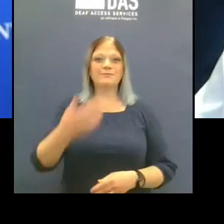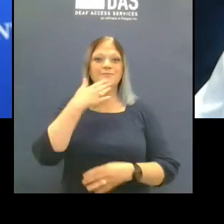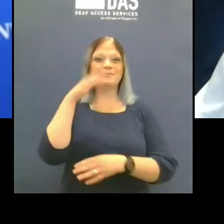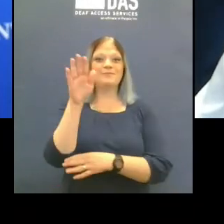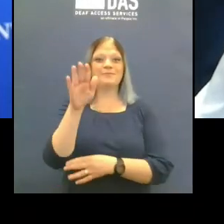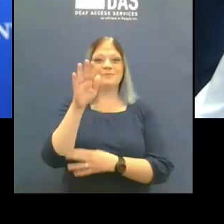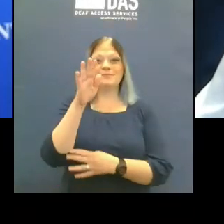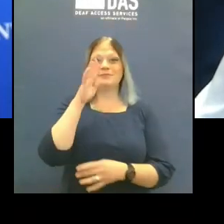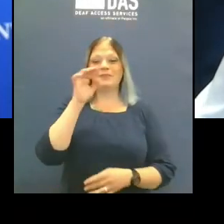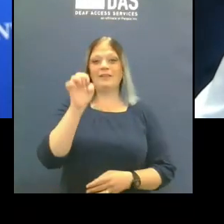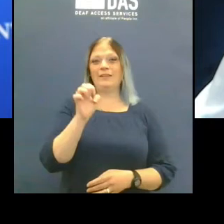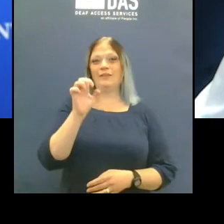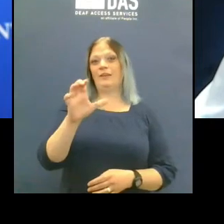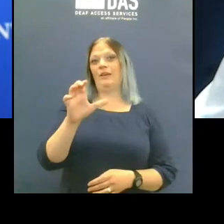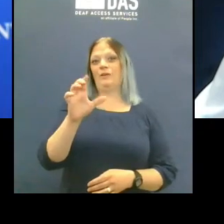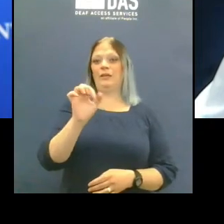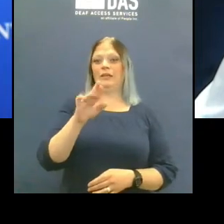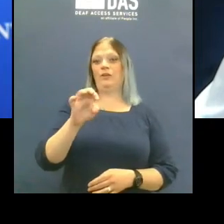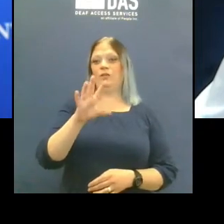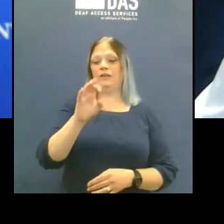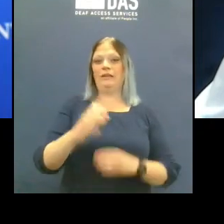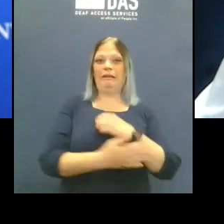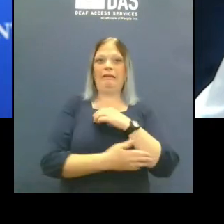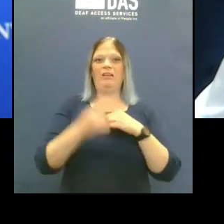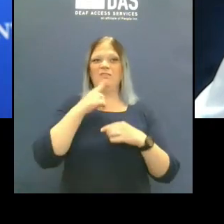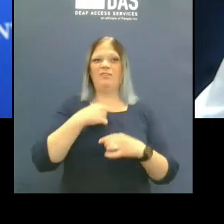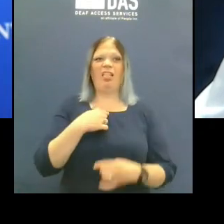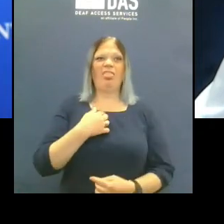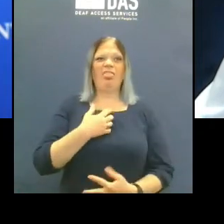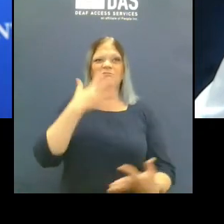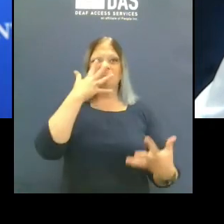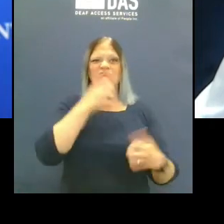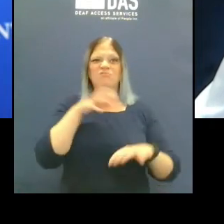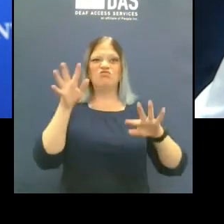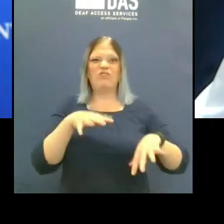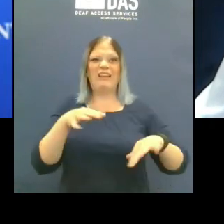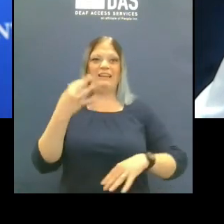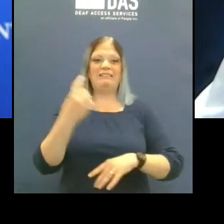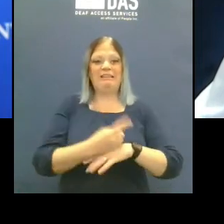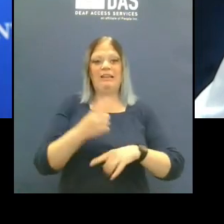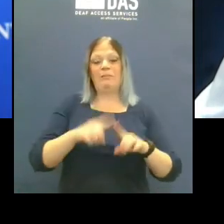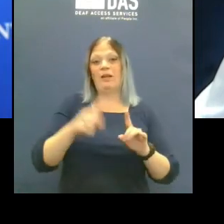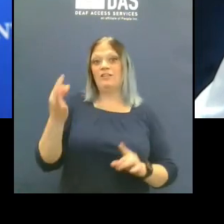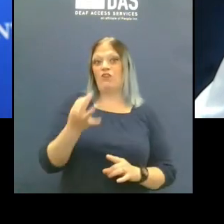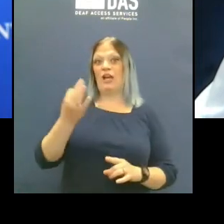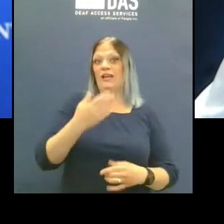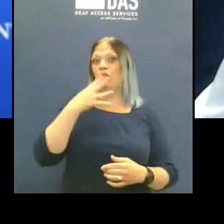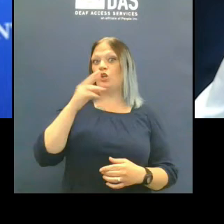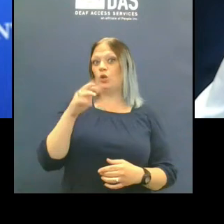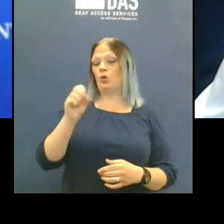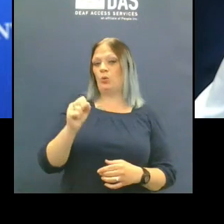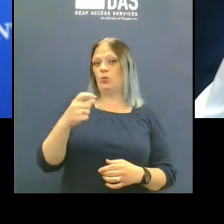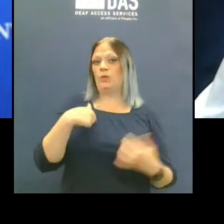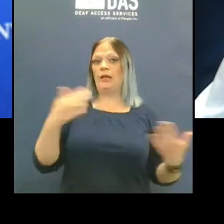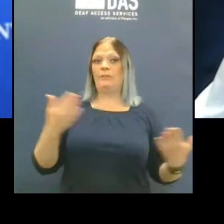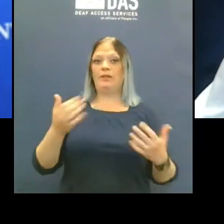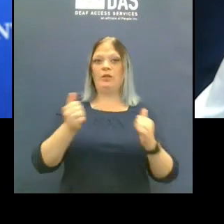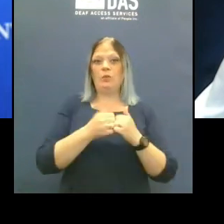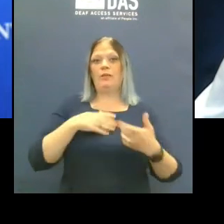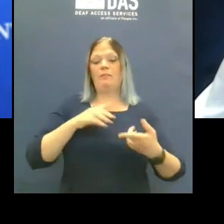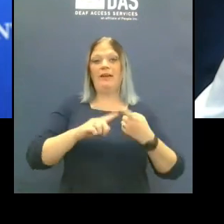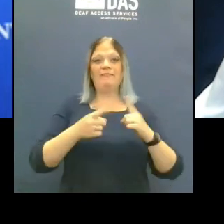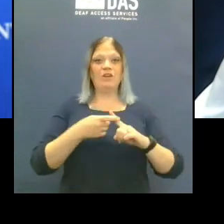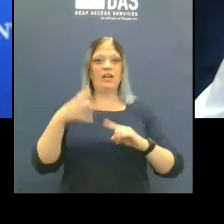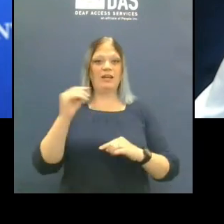Good afternoon, Erie County, on this dreary, rainy day, but it's a Friday, so that's the good news. And I am here with my